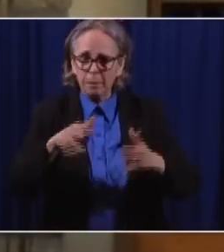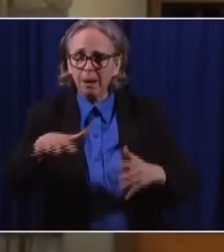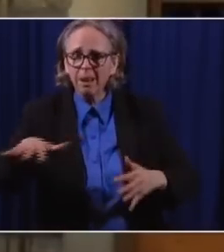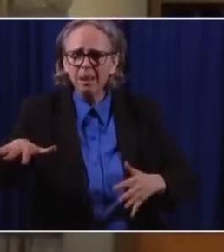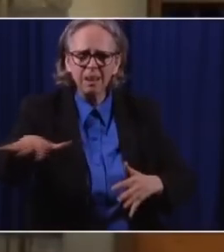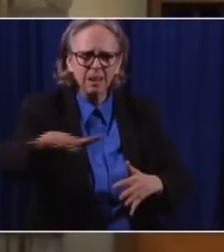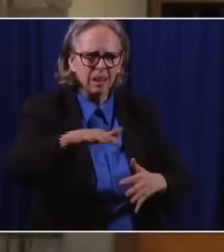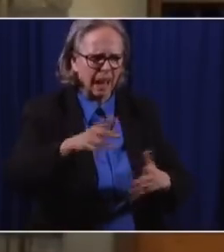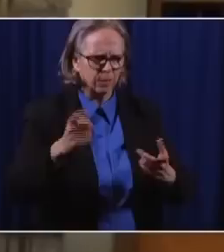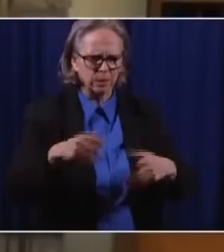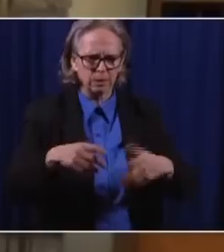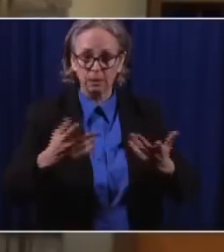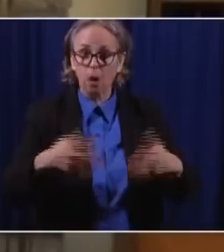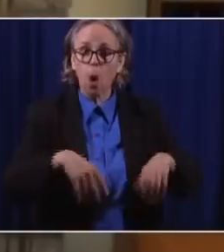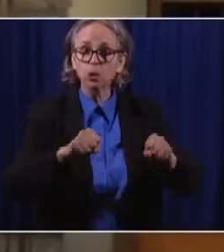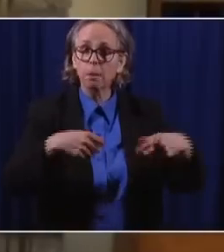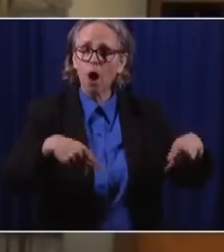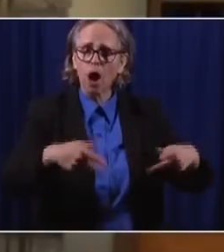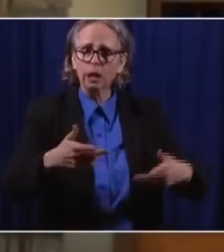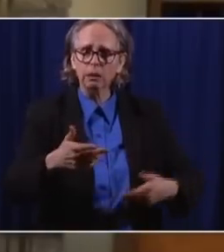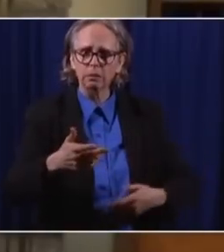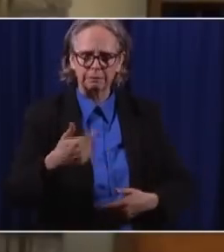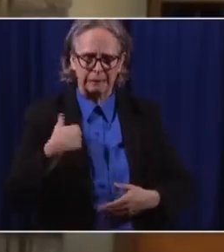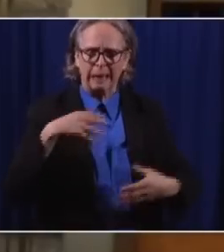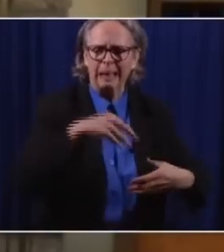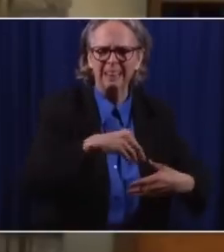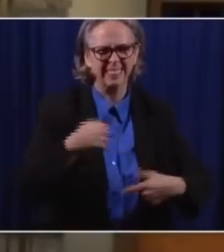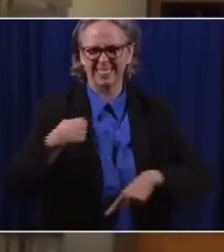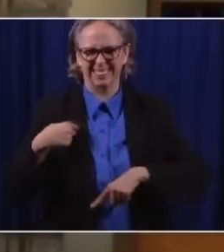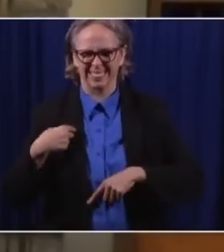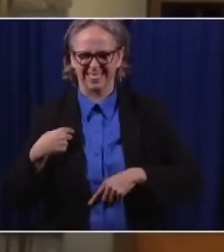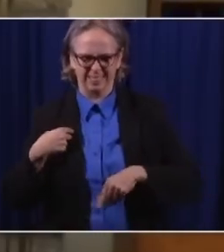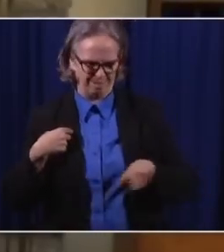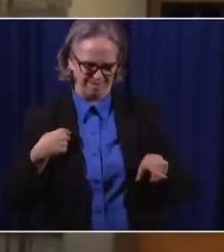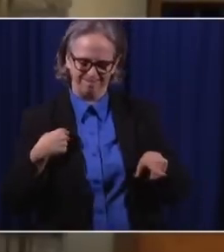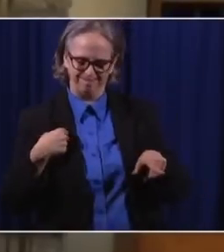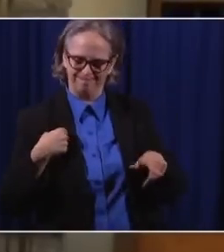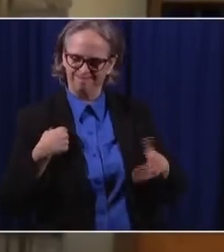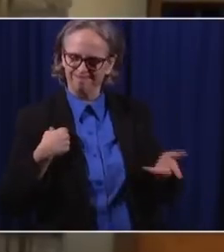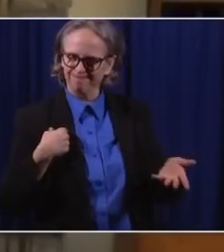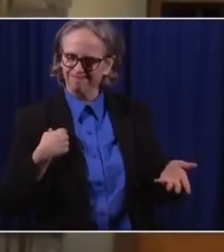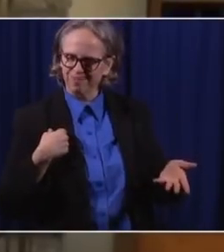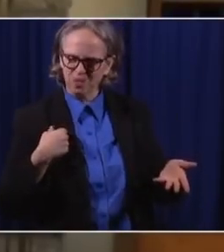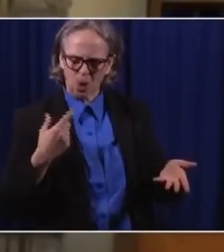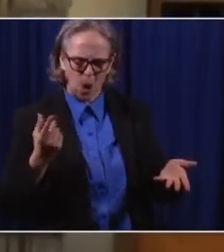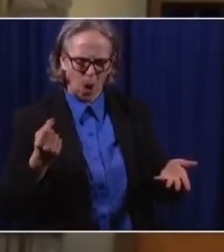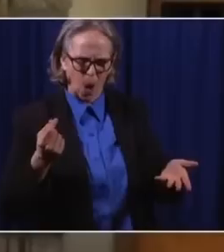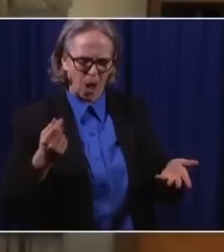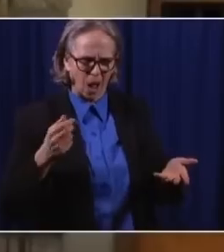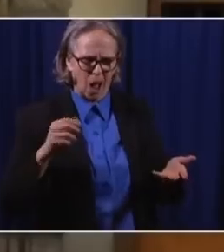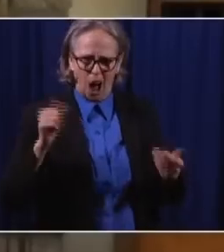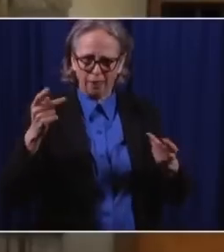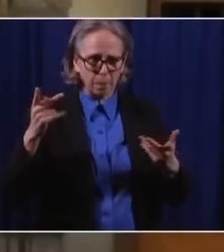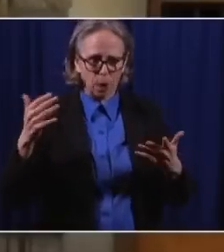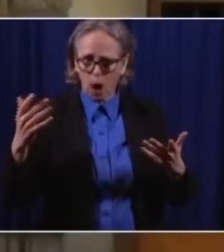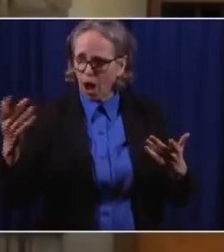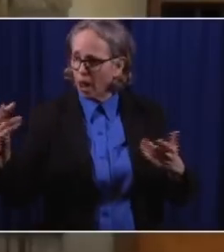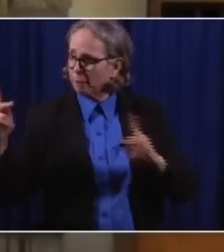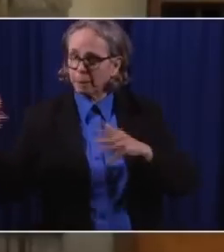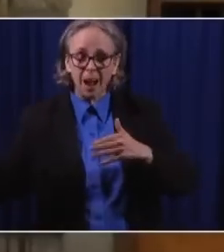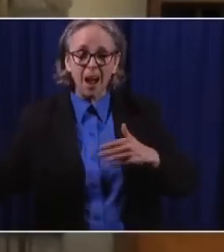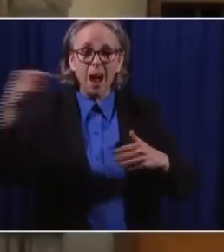and they're in their own little group, and that's fine. Then you got another party that comes over, people who are not in that group, and then they're mixing. And